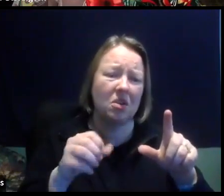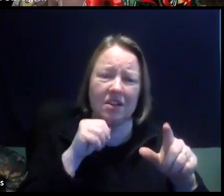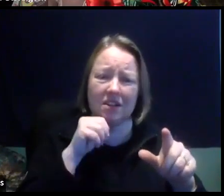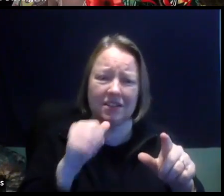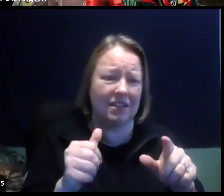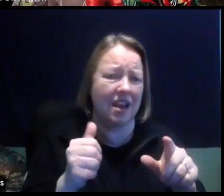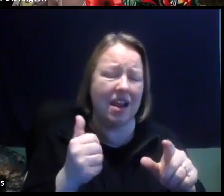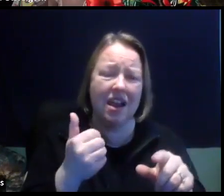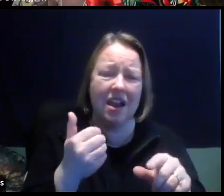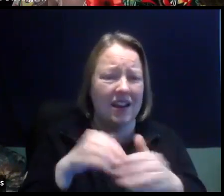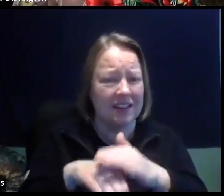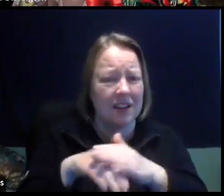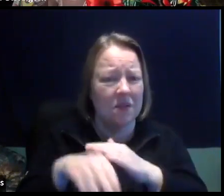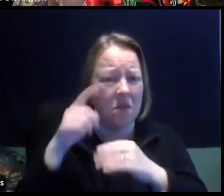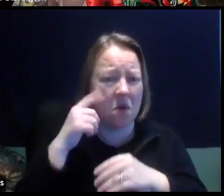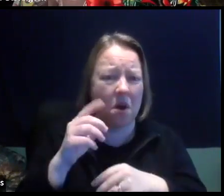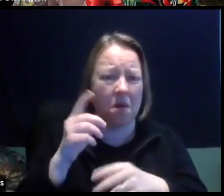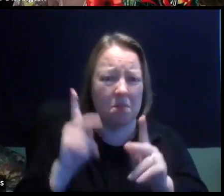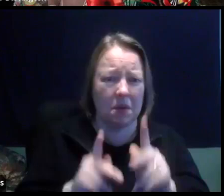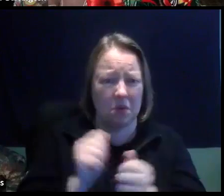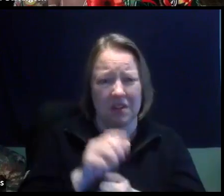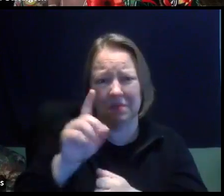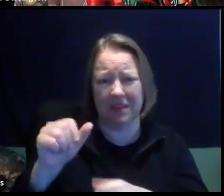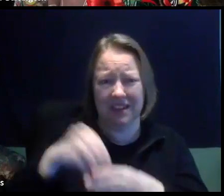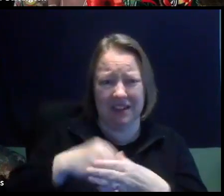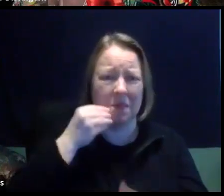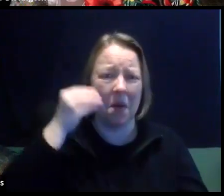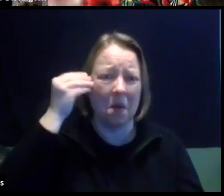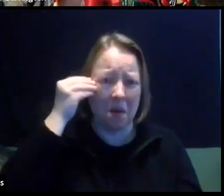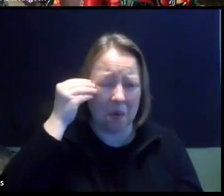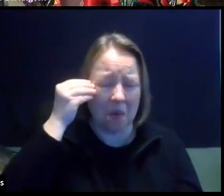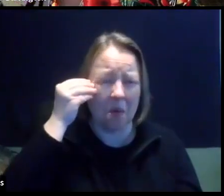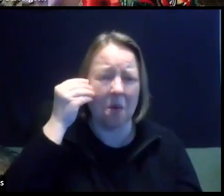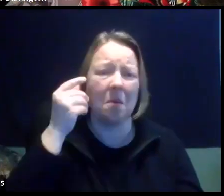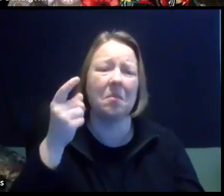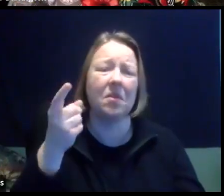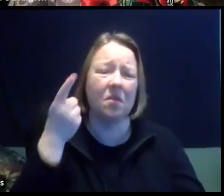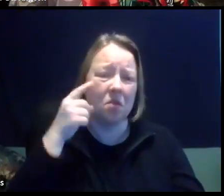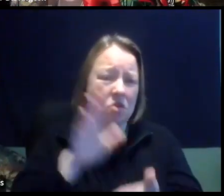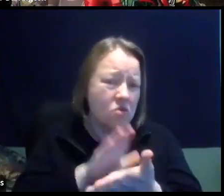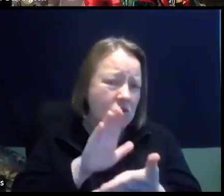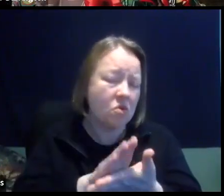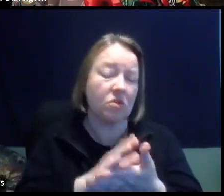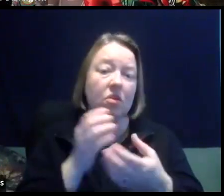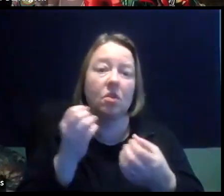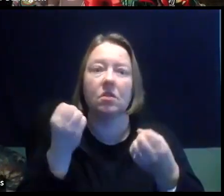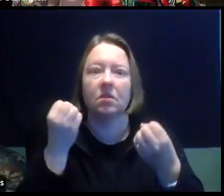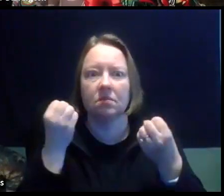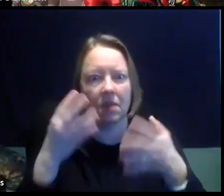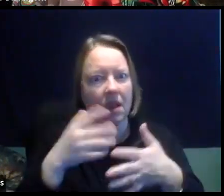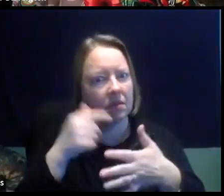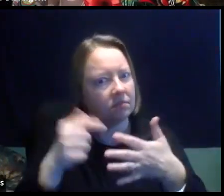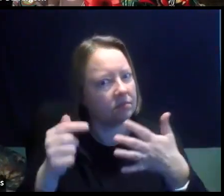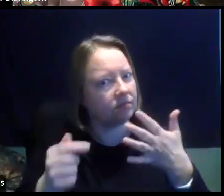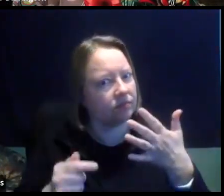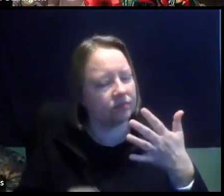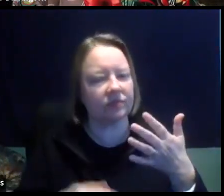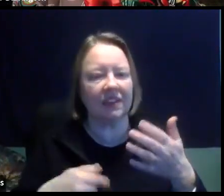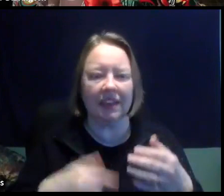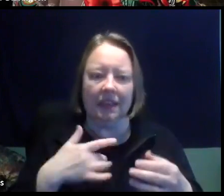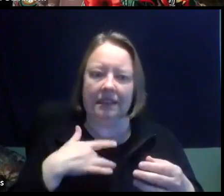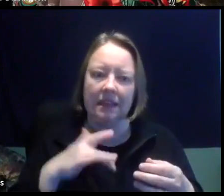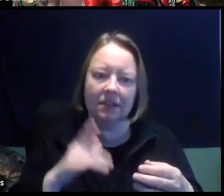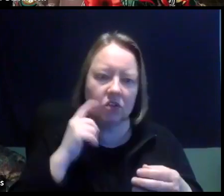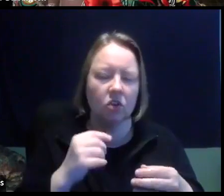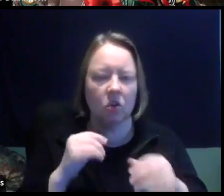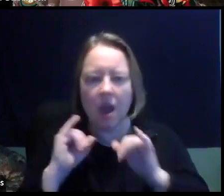my home. That was in the school. So all of those things create heightened sensitivities to both isolation